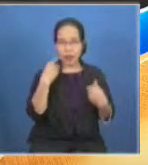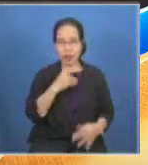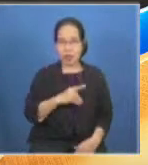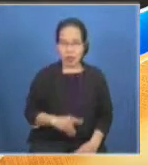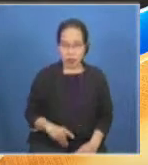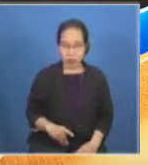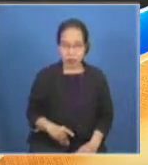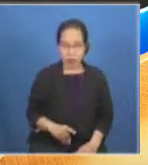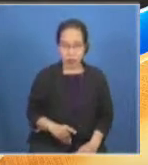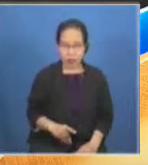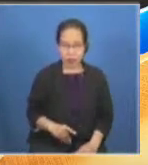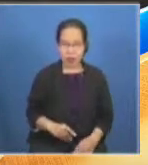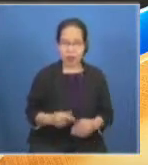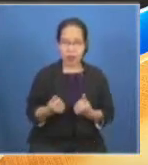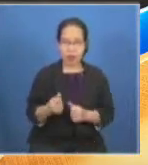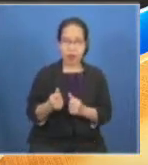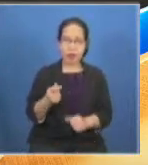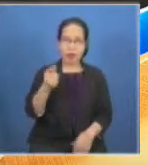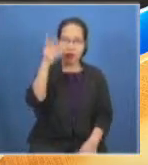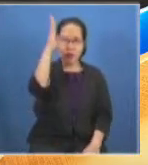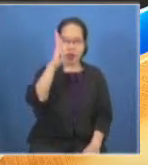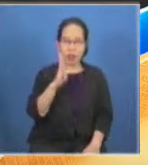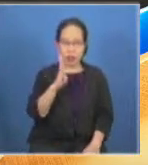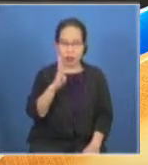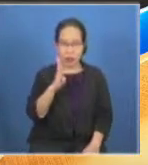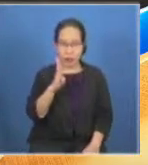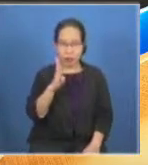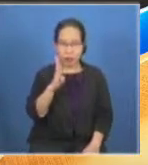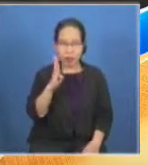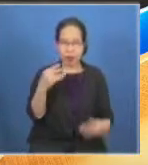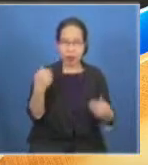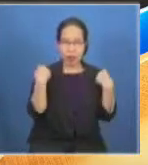you have the desire to obey God,